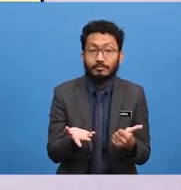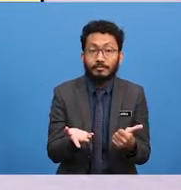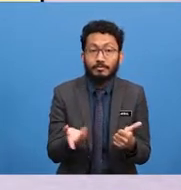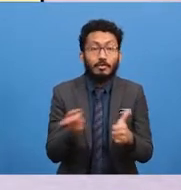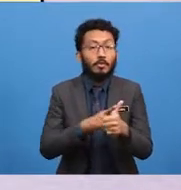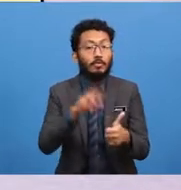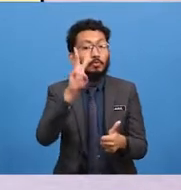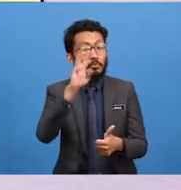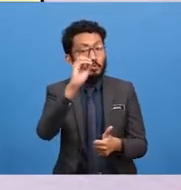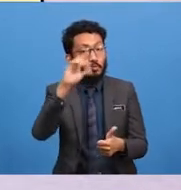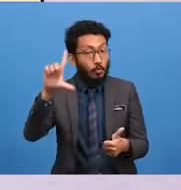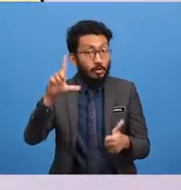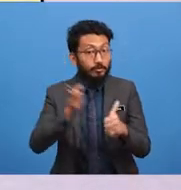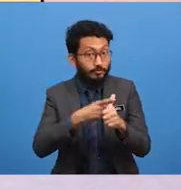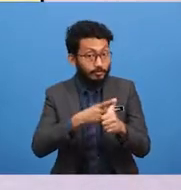It's wool.